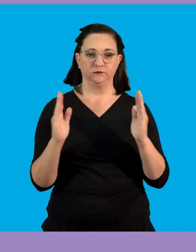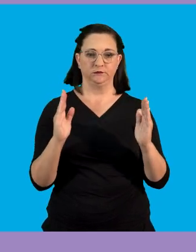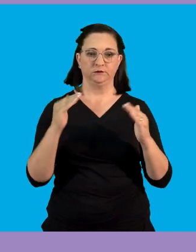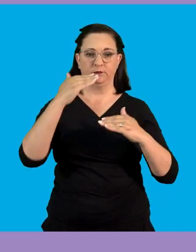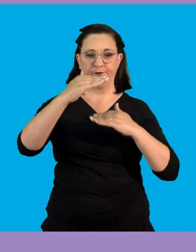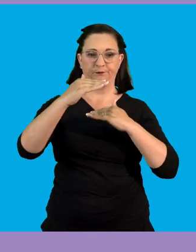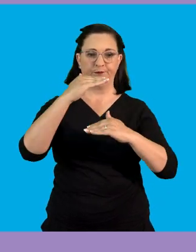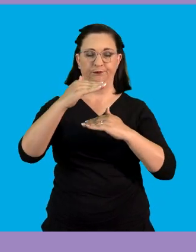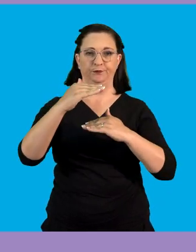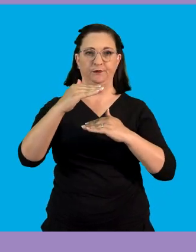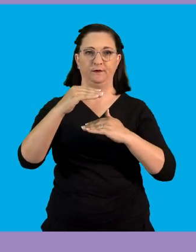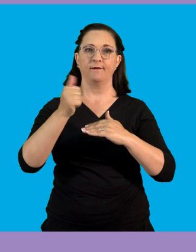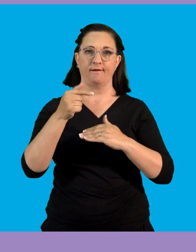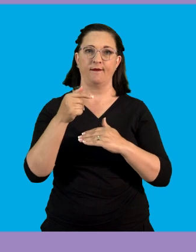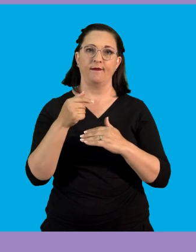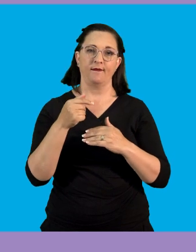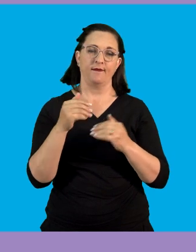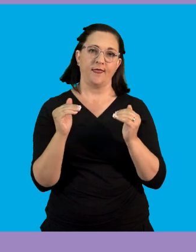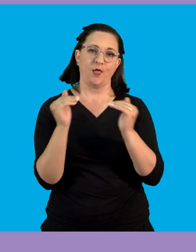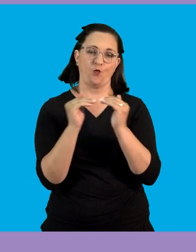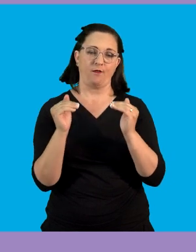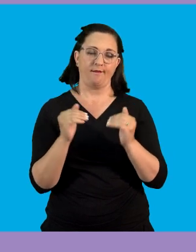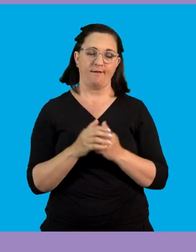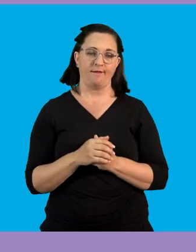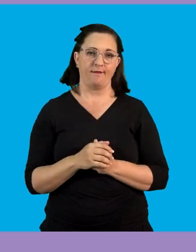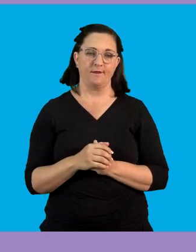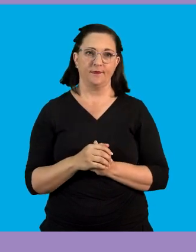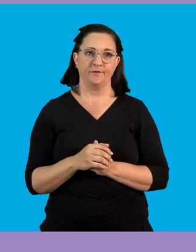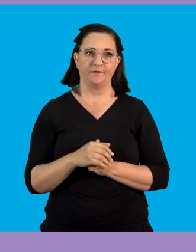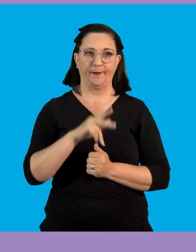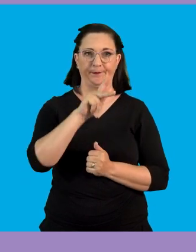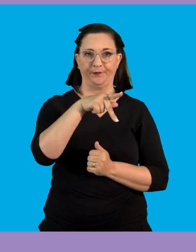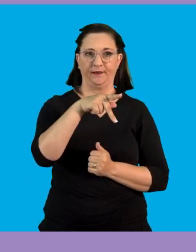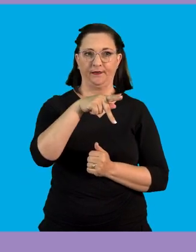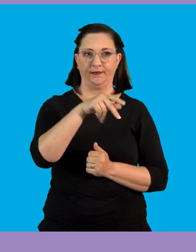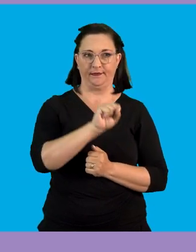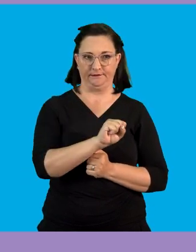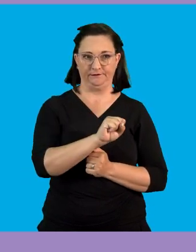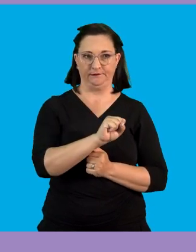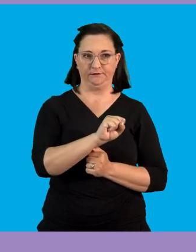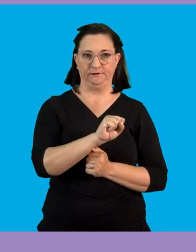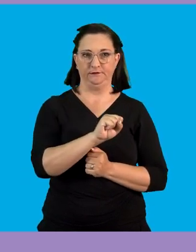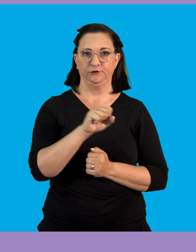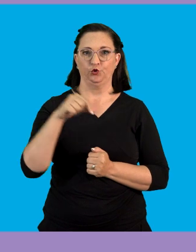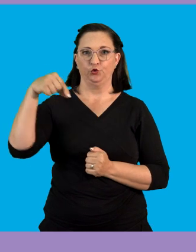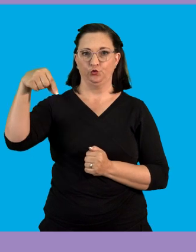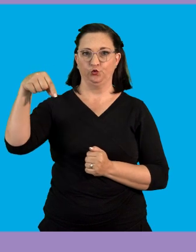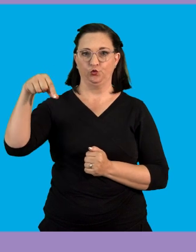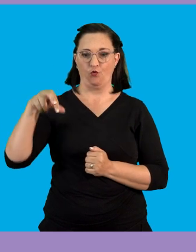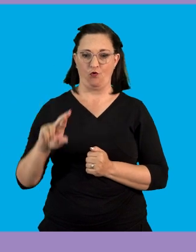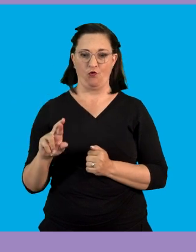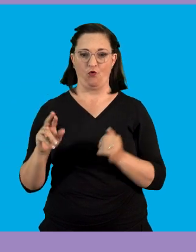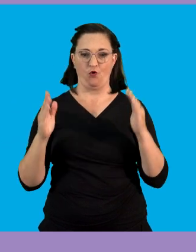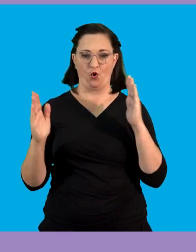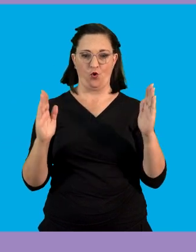are parallel and equal. Opposite sides means PS and QR, they are facing each other, so they